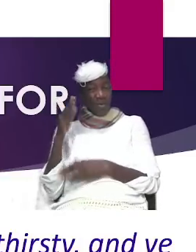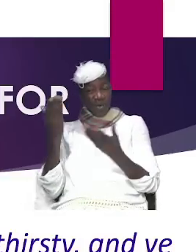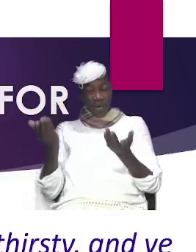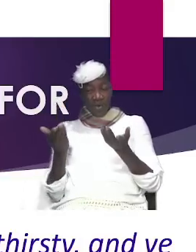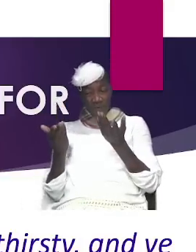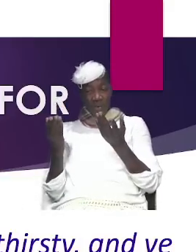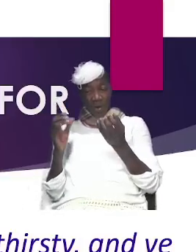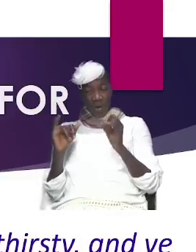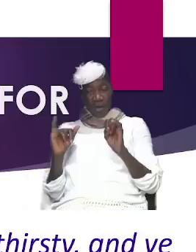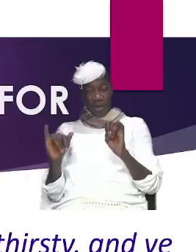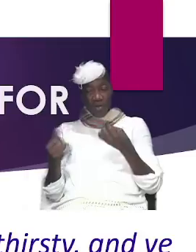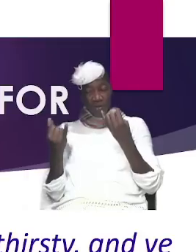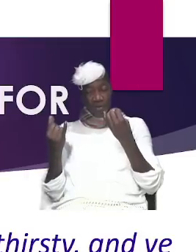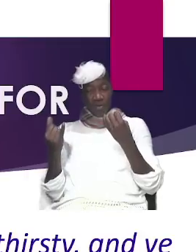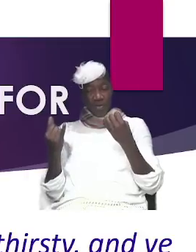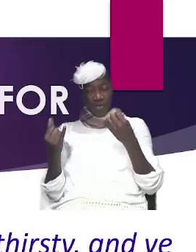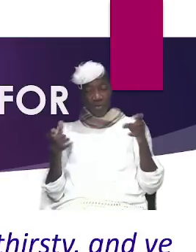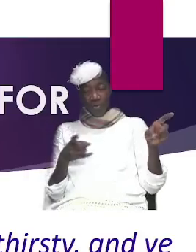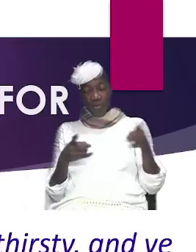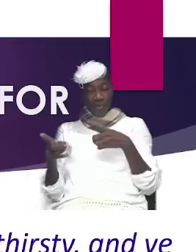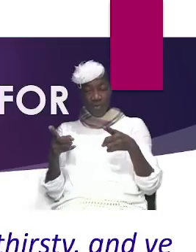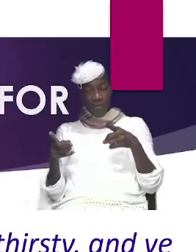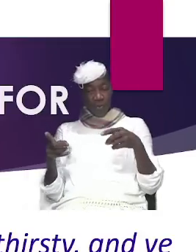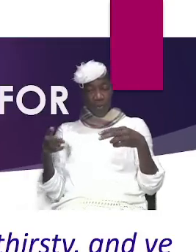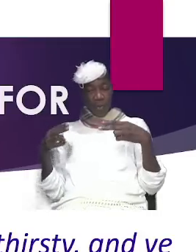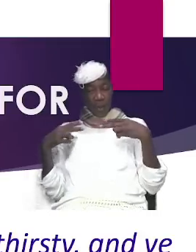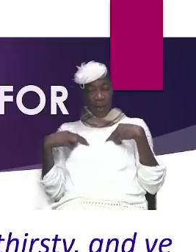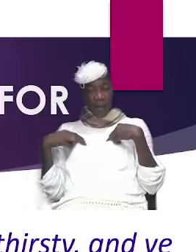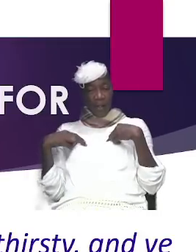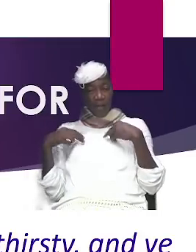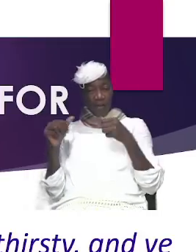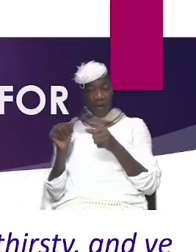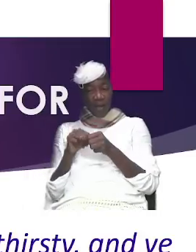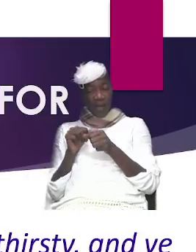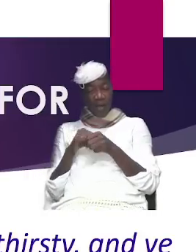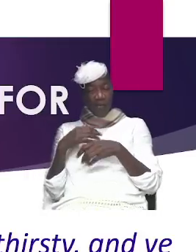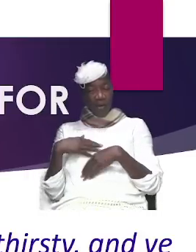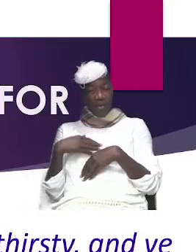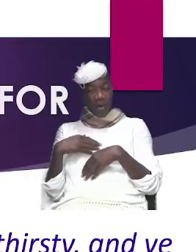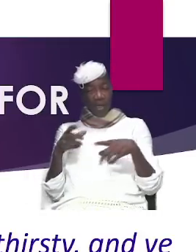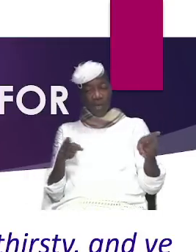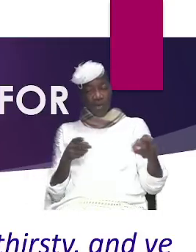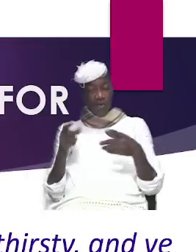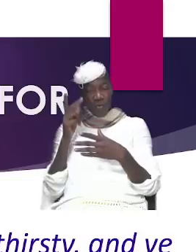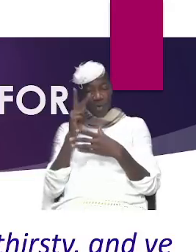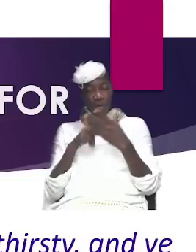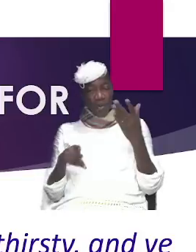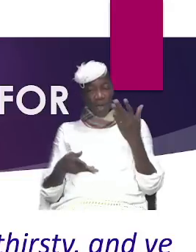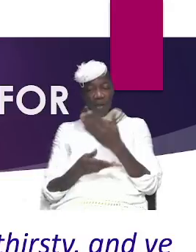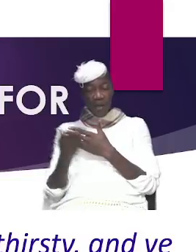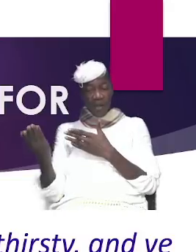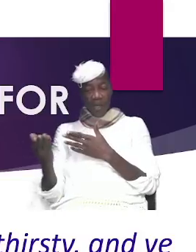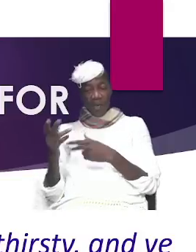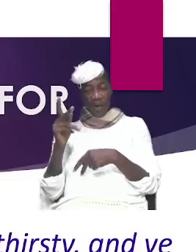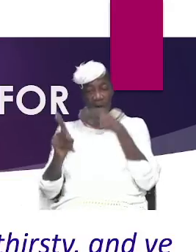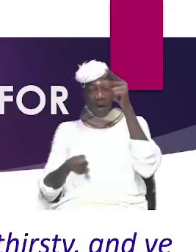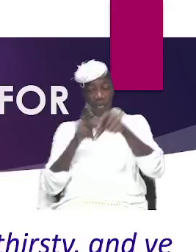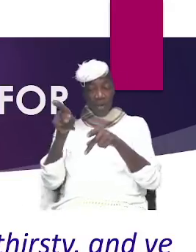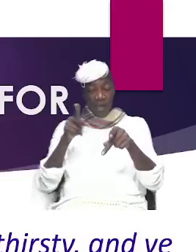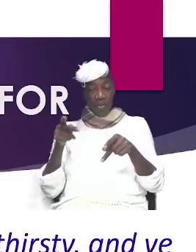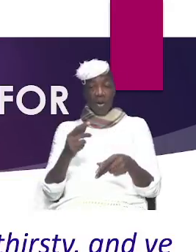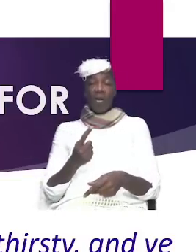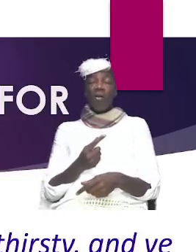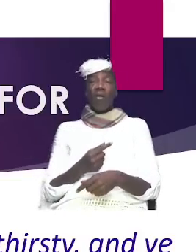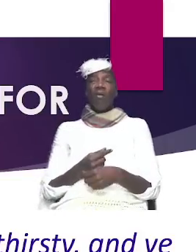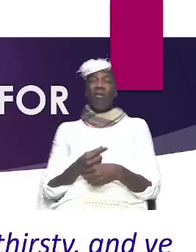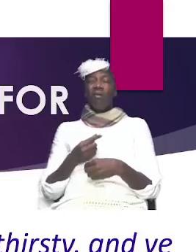just as individuals, but we want as a corporate, so that everybody can play a role. There are folks that are hungry.